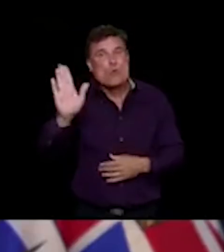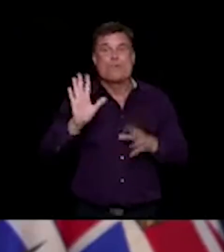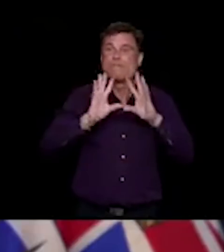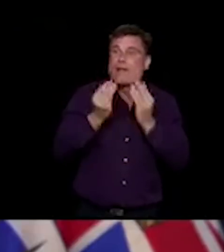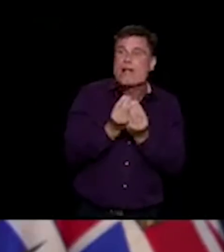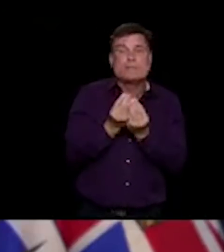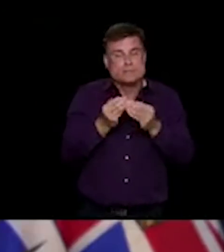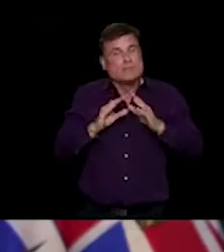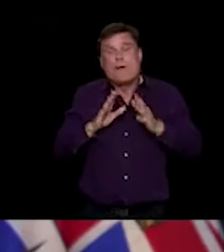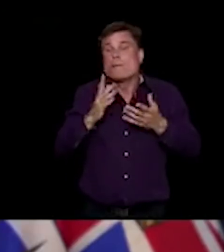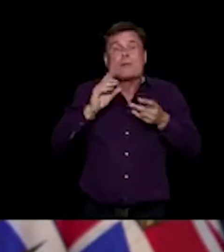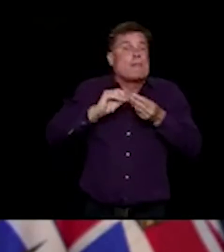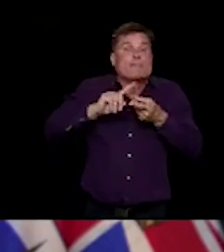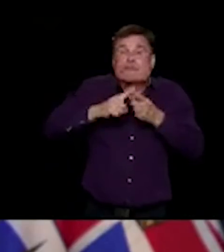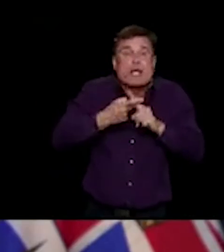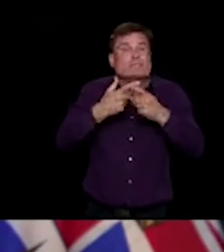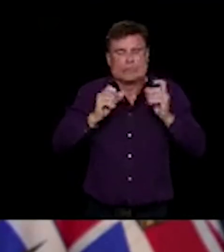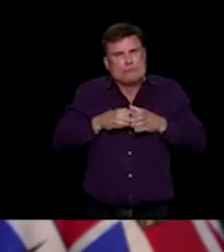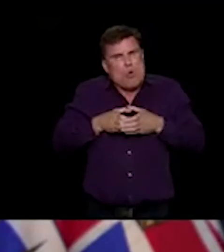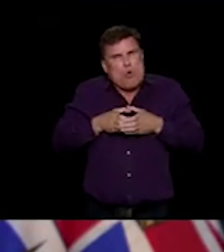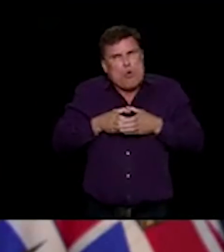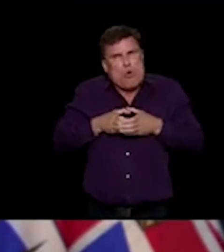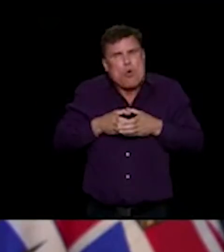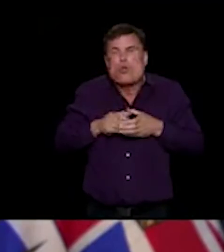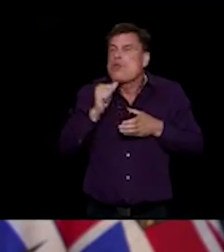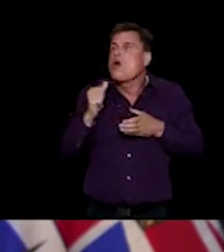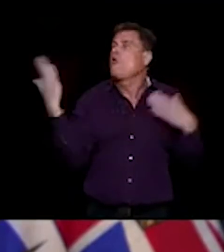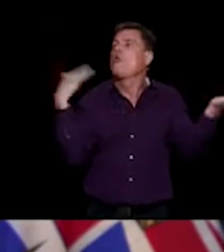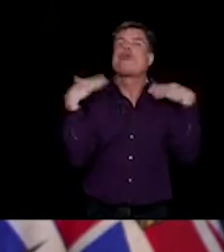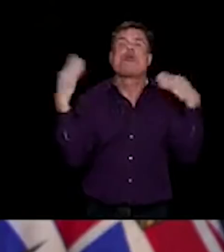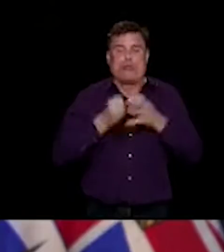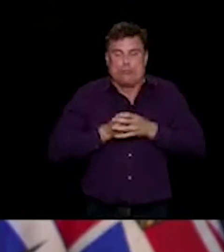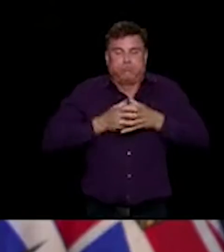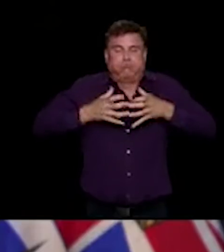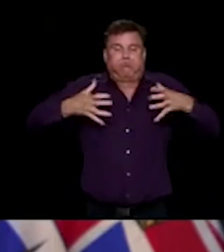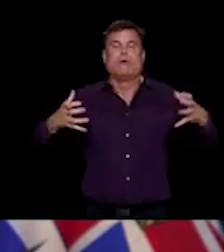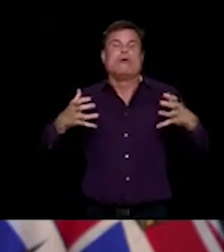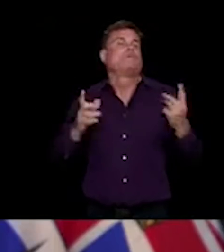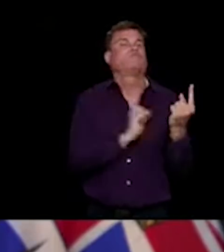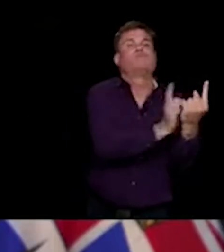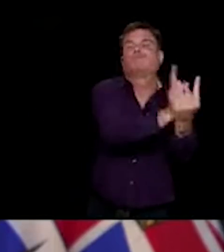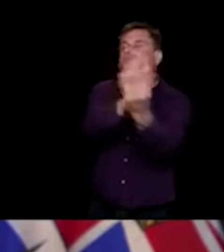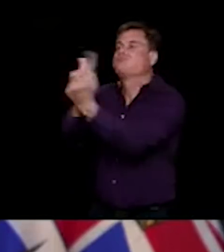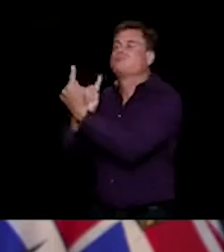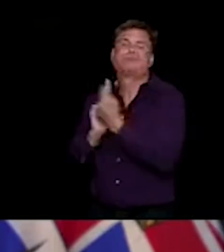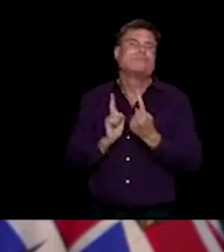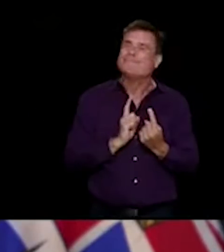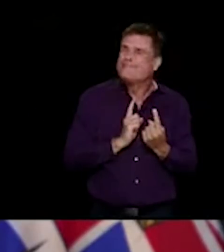it's different parts of BC or different parts of Canada, or some people who are coming here from other countries.